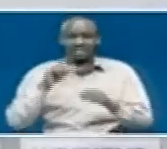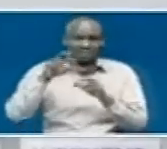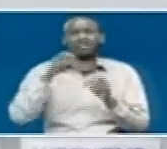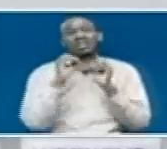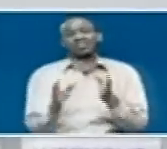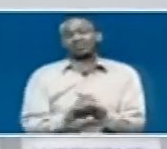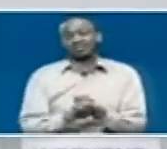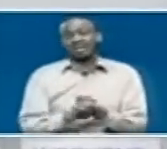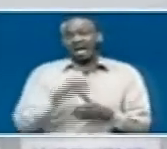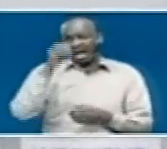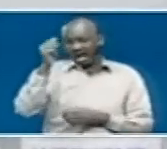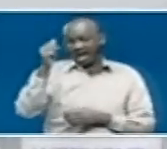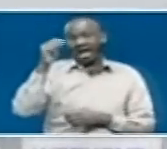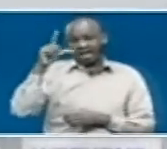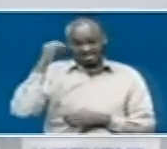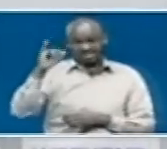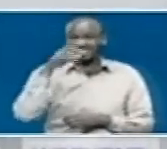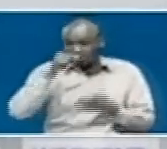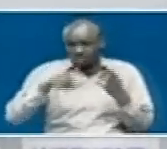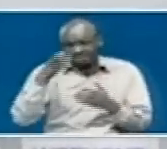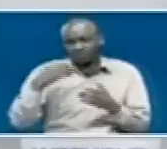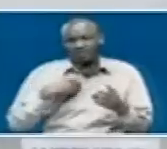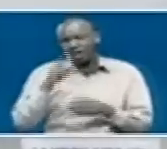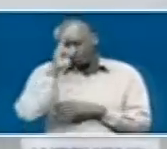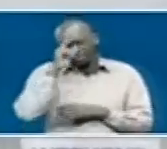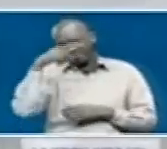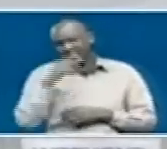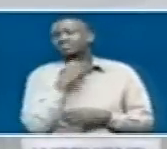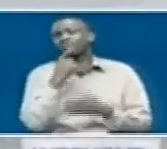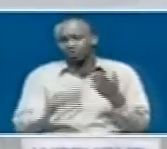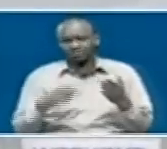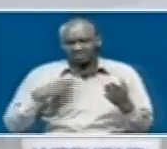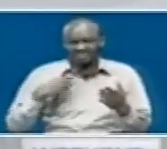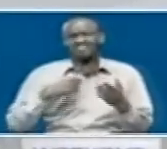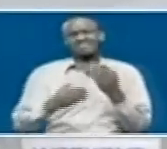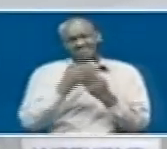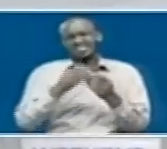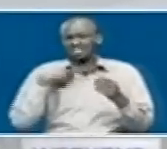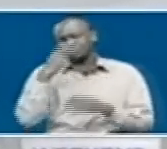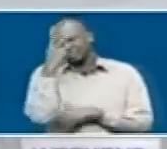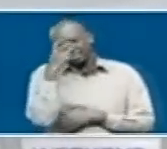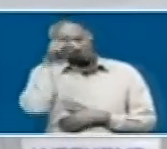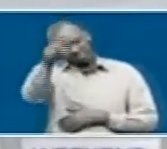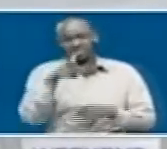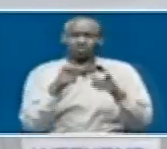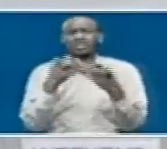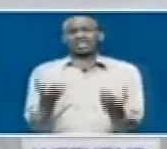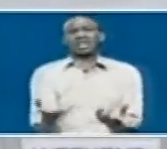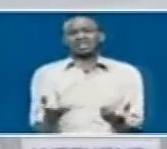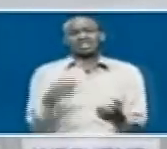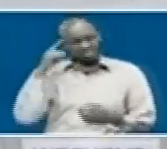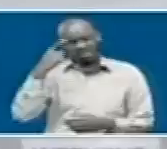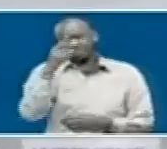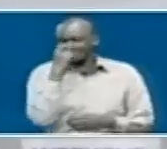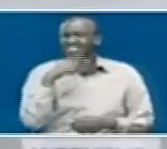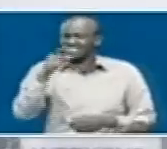What followed, Ali says, was a dramatic siege by police who he claims treated them like suspects in the shooting as they pleaded